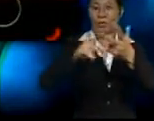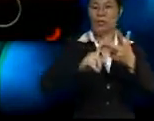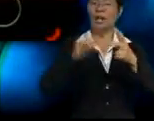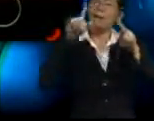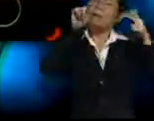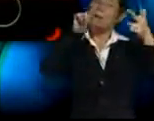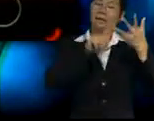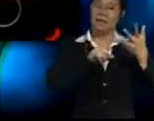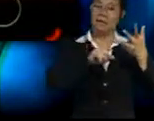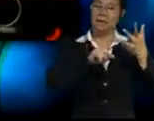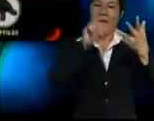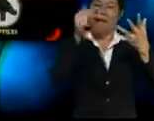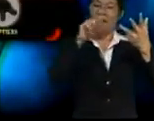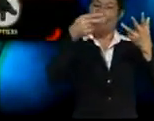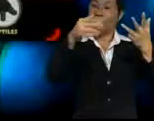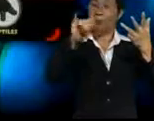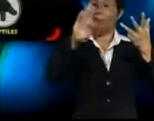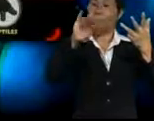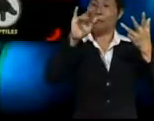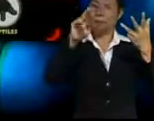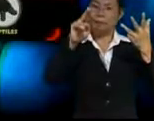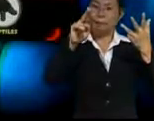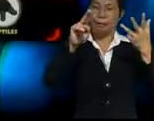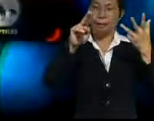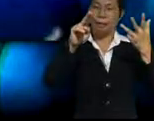birds, amphibians, and reptiles.